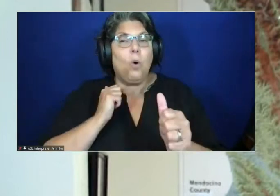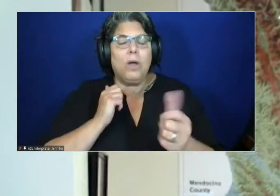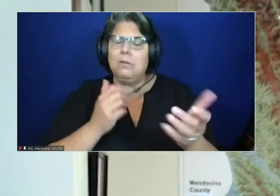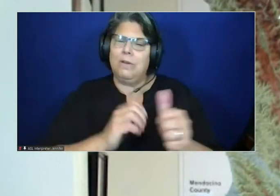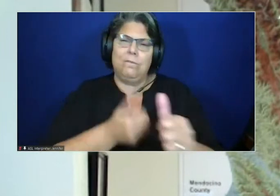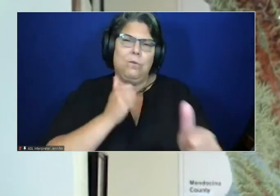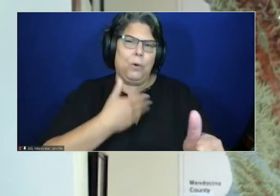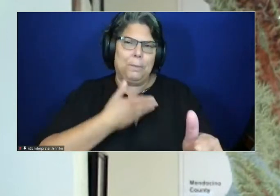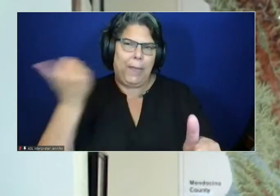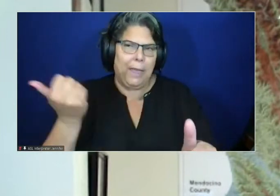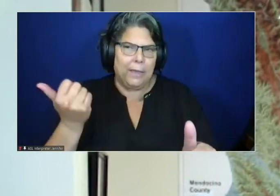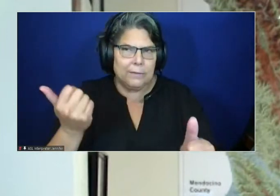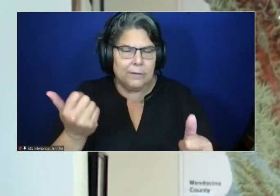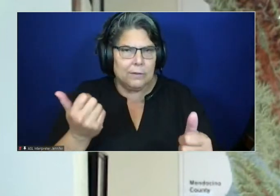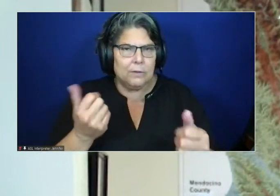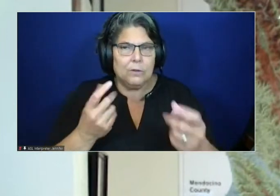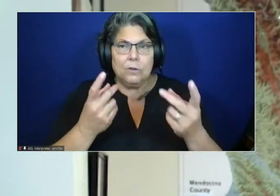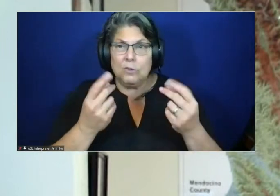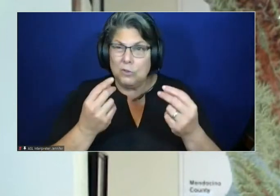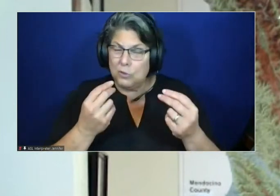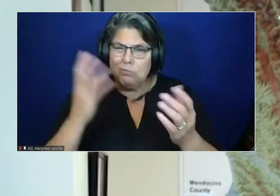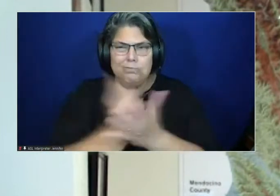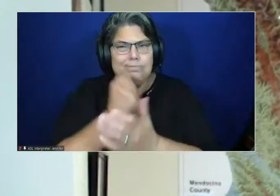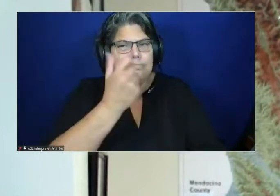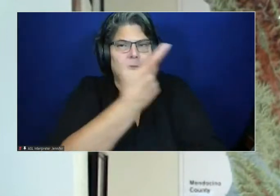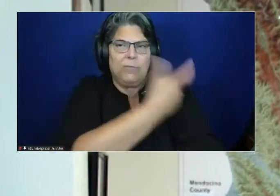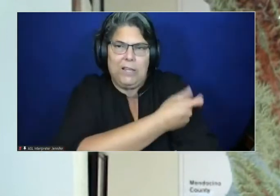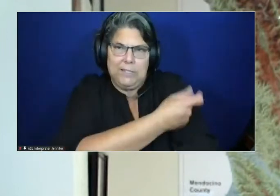use a vaccination.